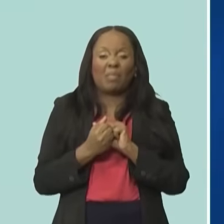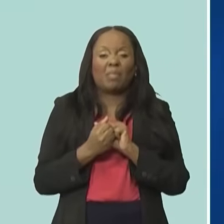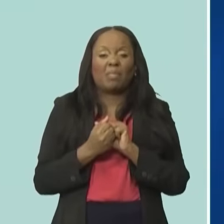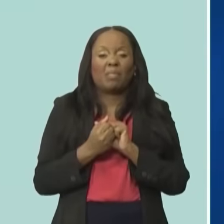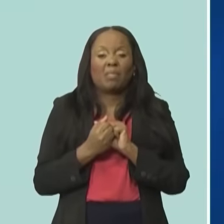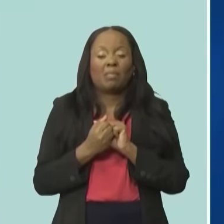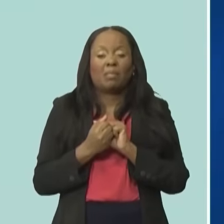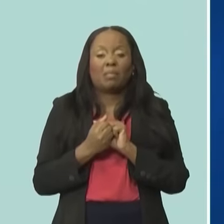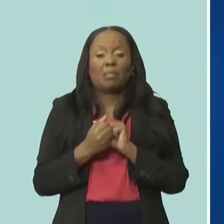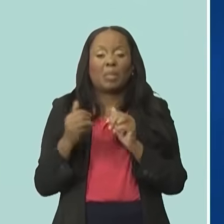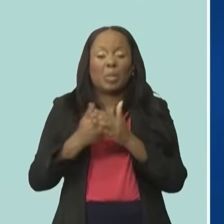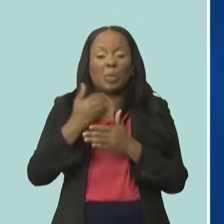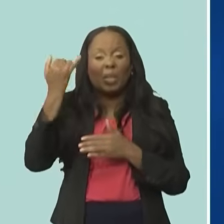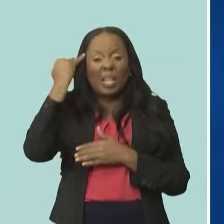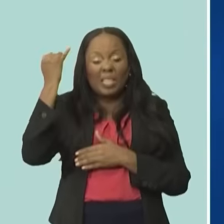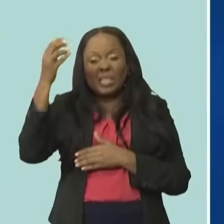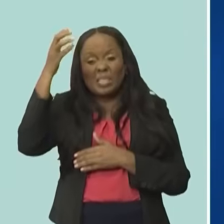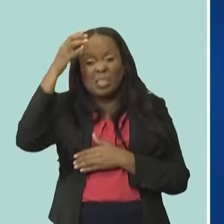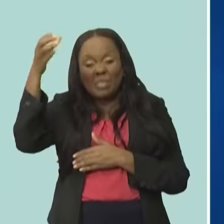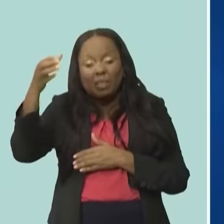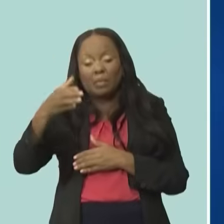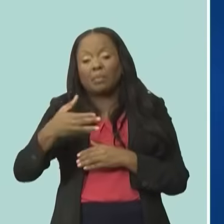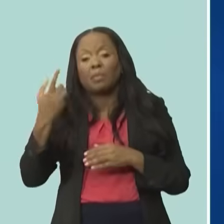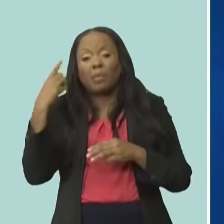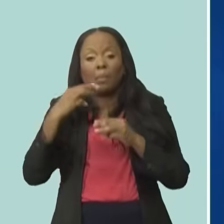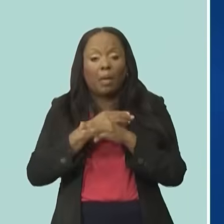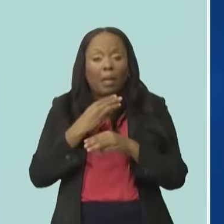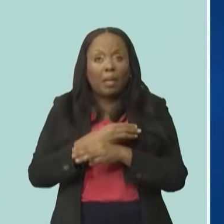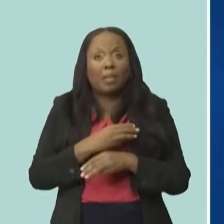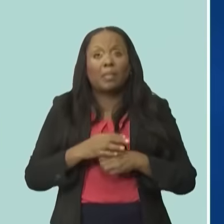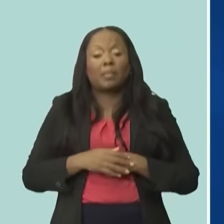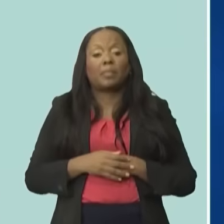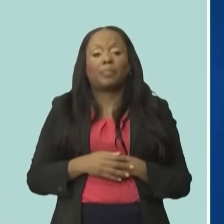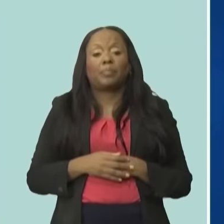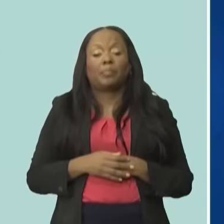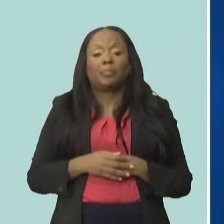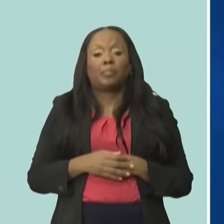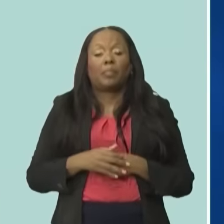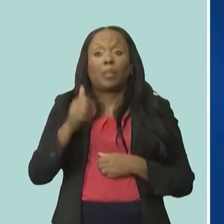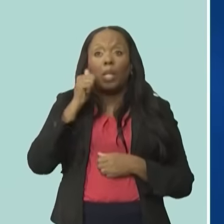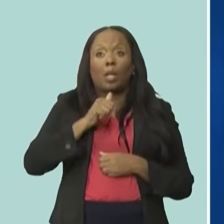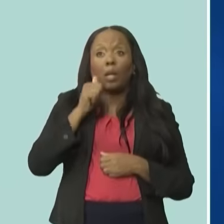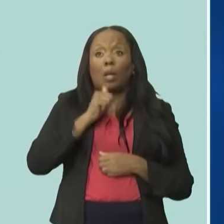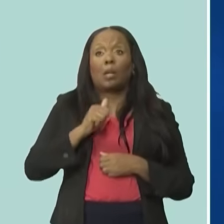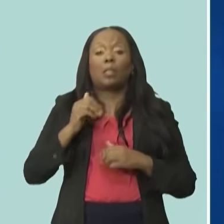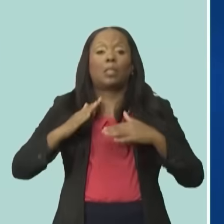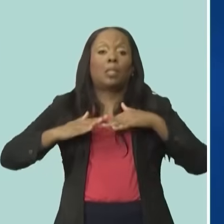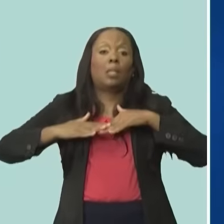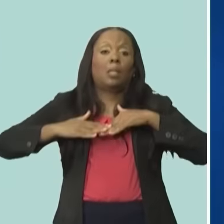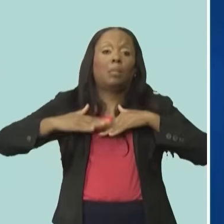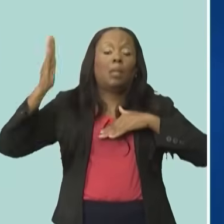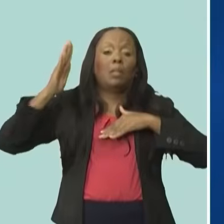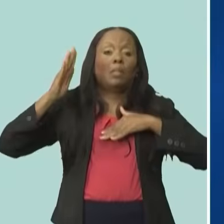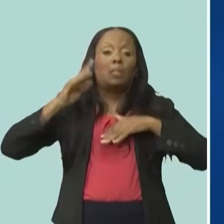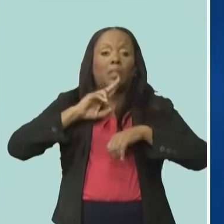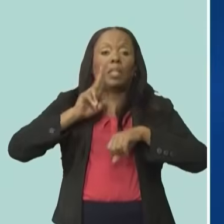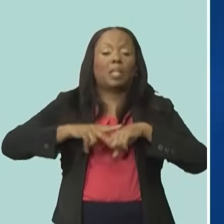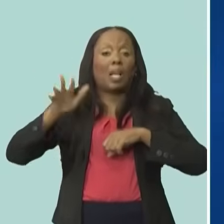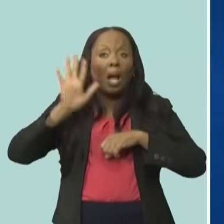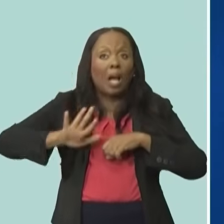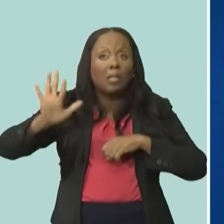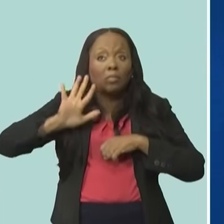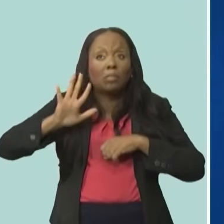situations. Females continue to perform above the national mean on each section